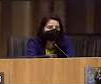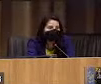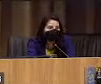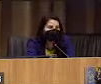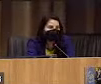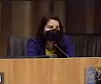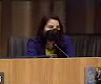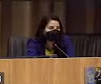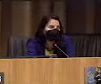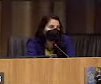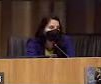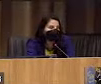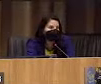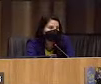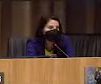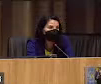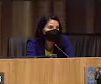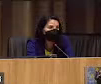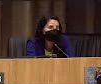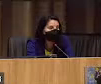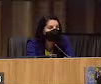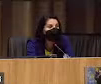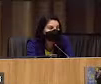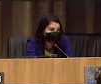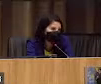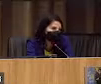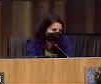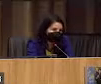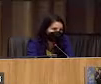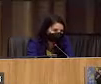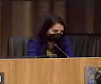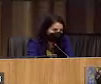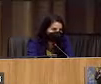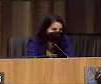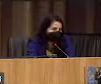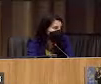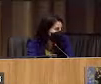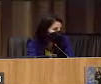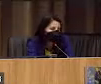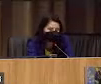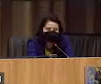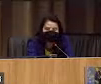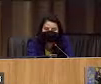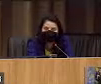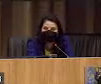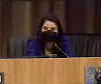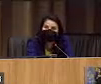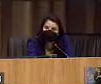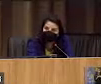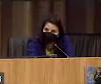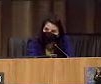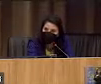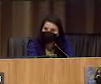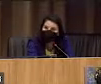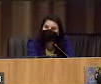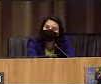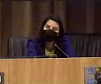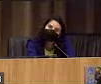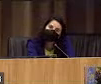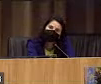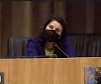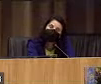our municipality, it looks like days without it, so we didn't have any data bank for COVID.